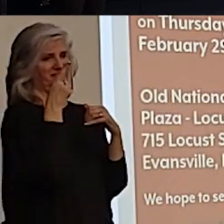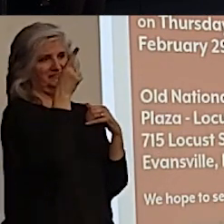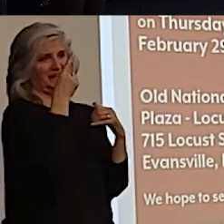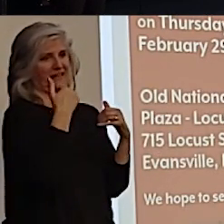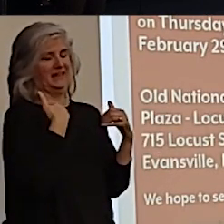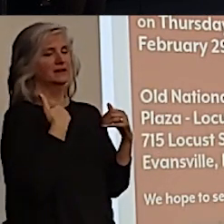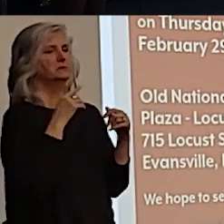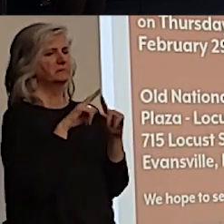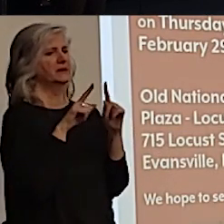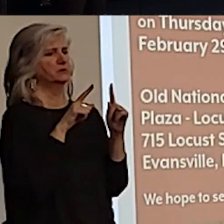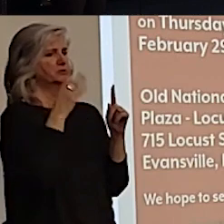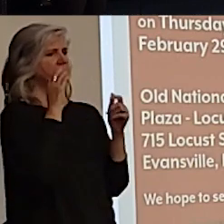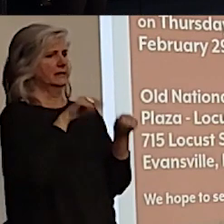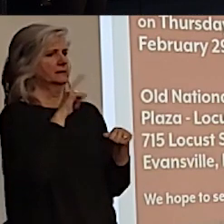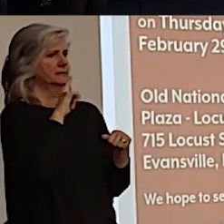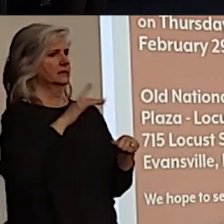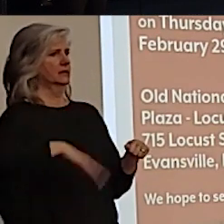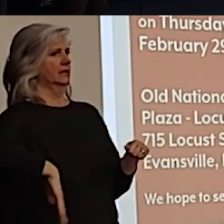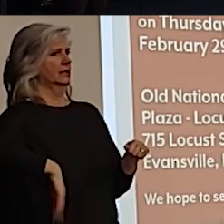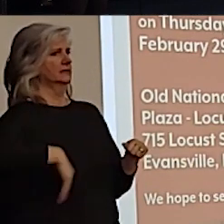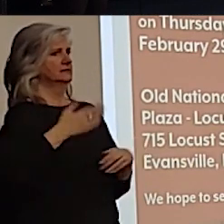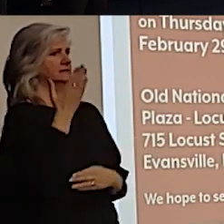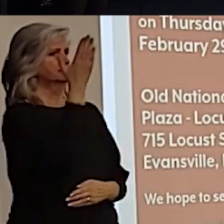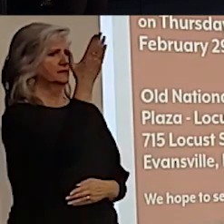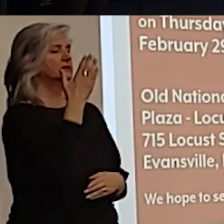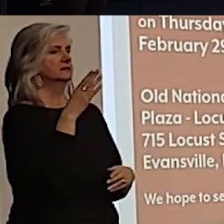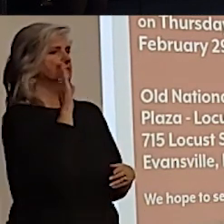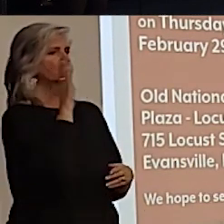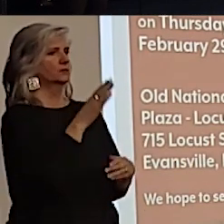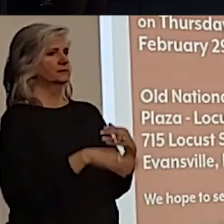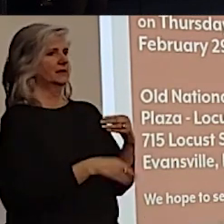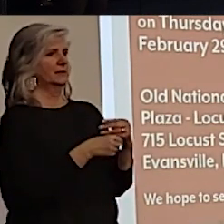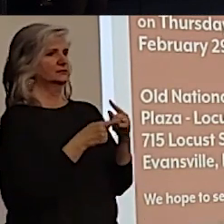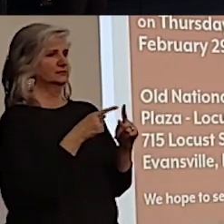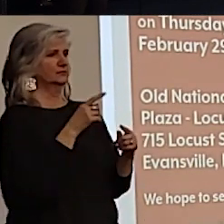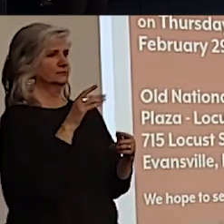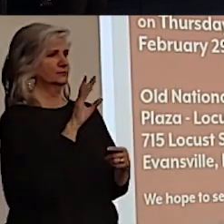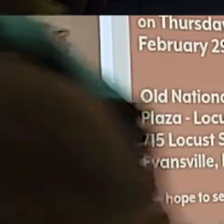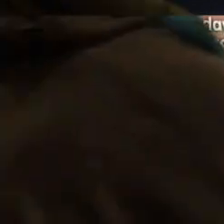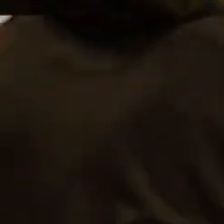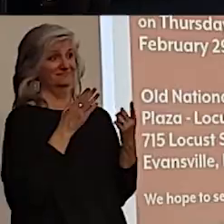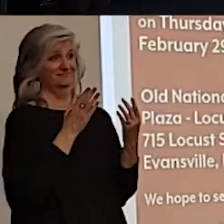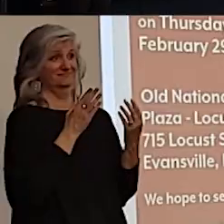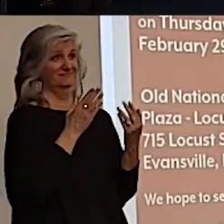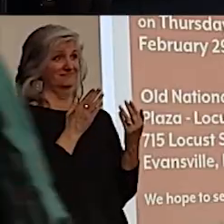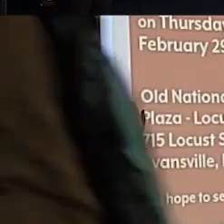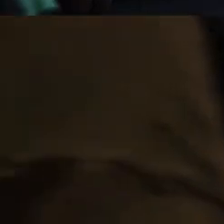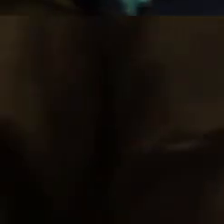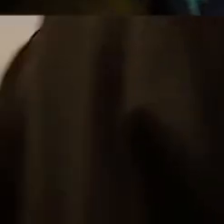submit comments late, and those will still, you know, eventually get put into the record. So March 12th.